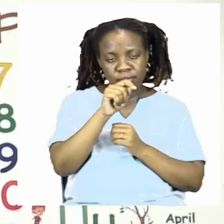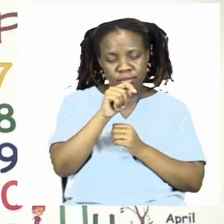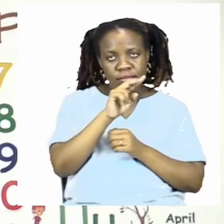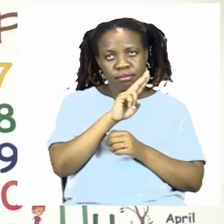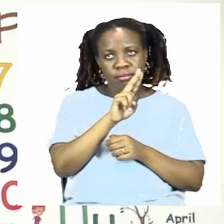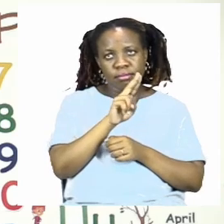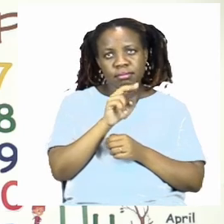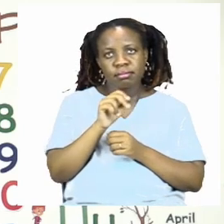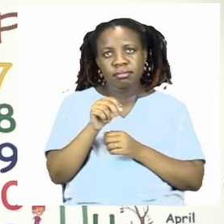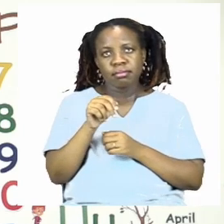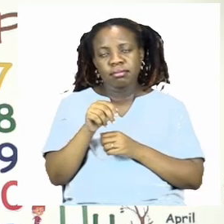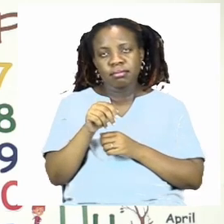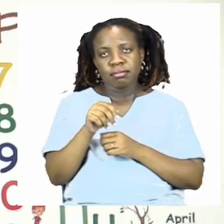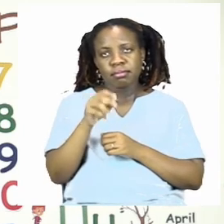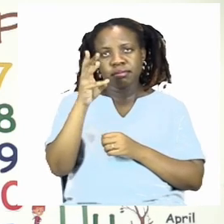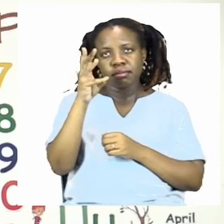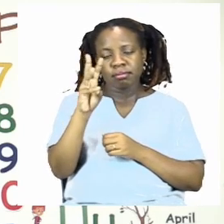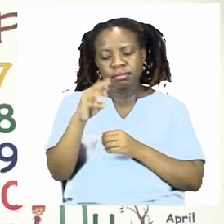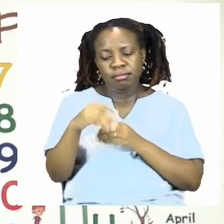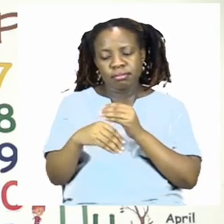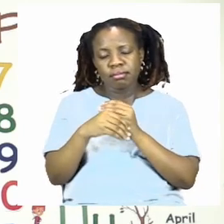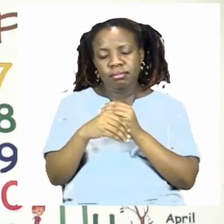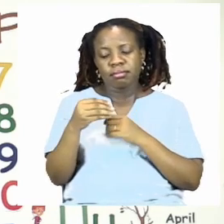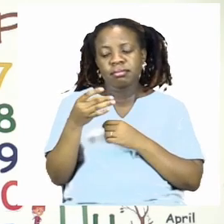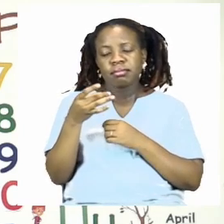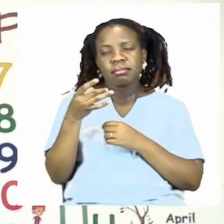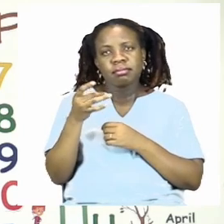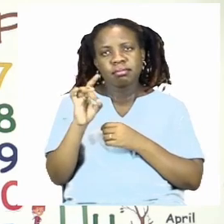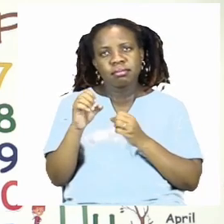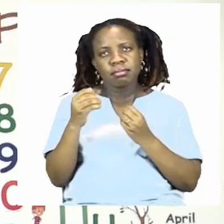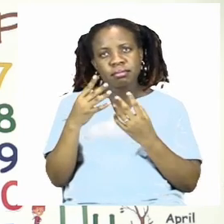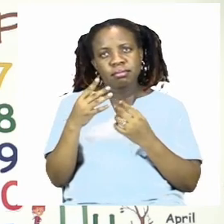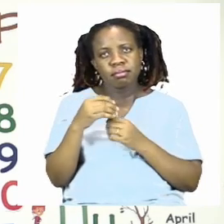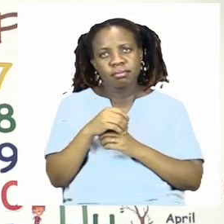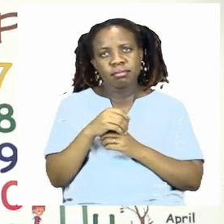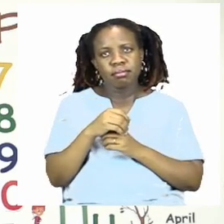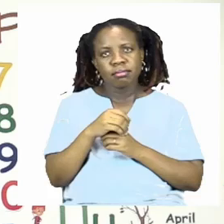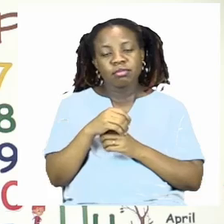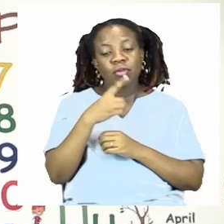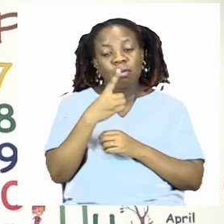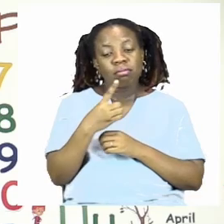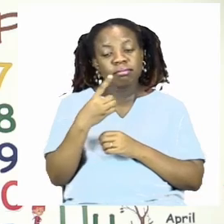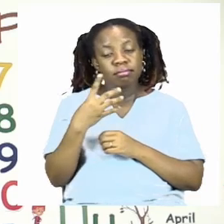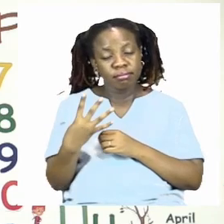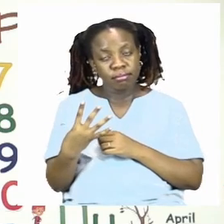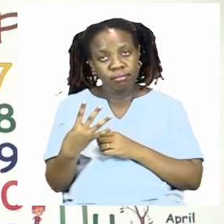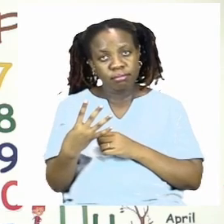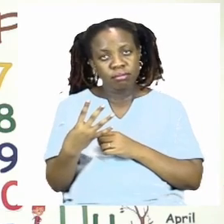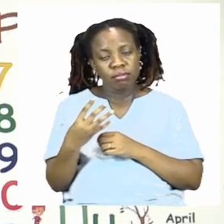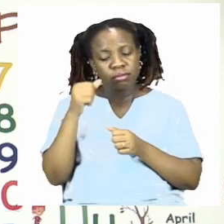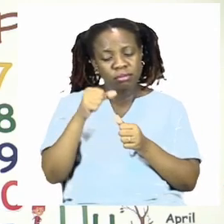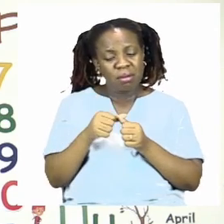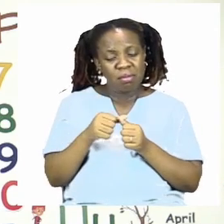So here we say 6 plus 8. How much is 6 plus 8? It is 14. Now